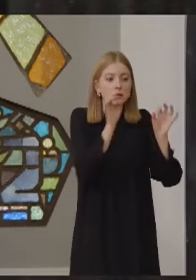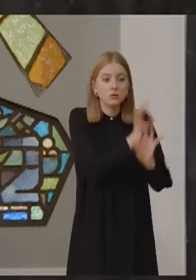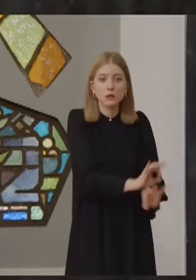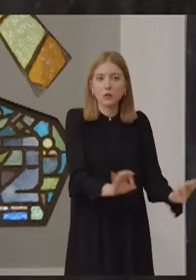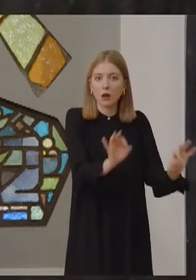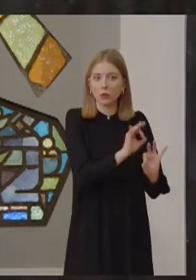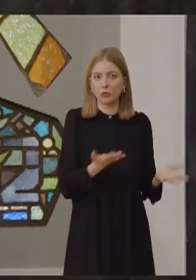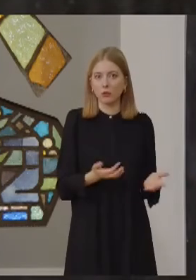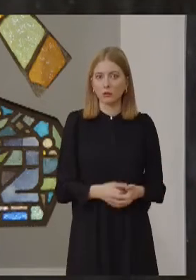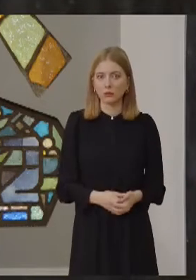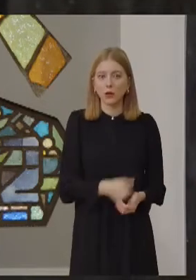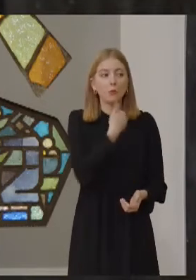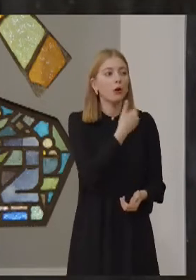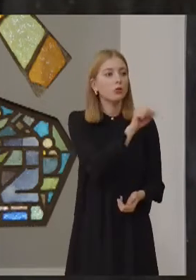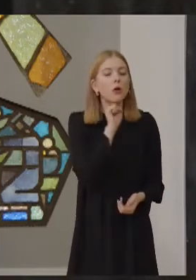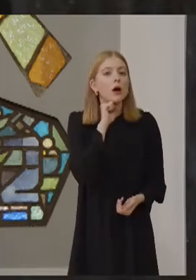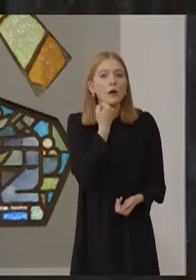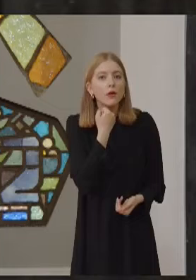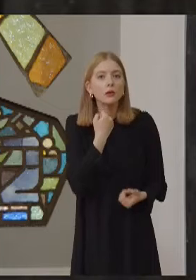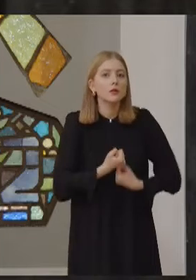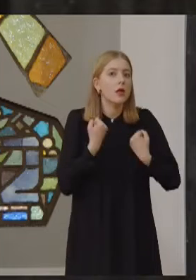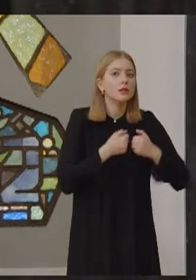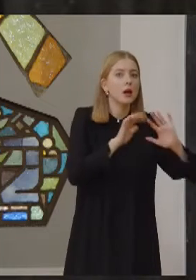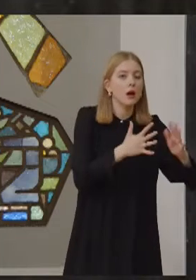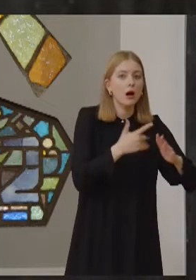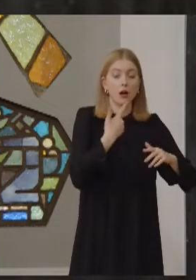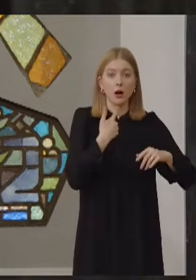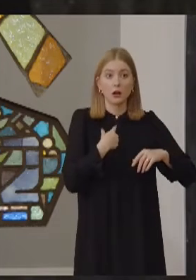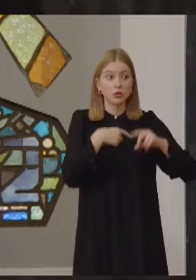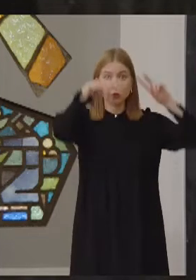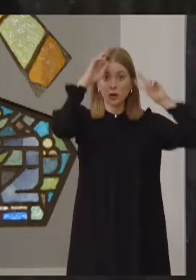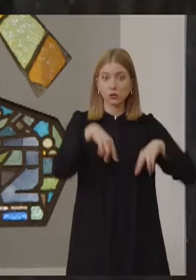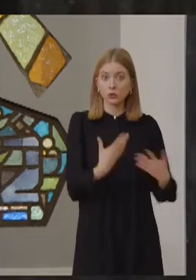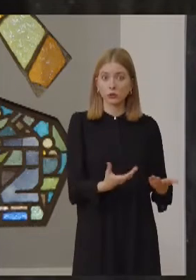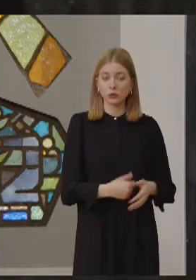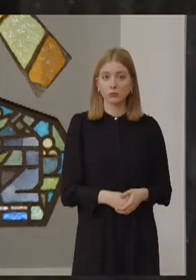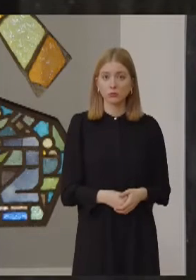heard anything, including your